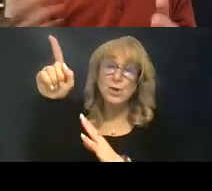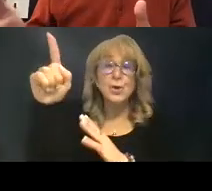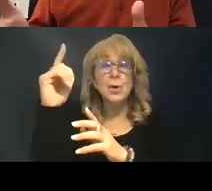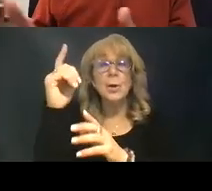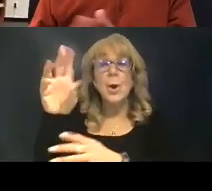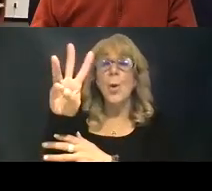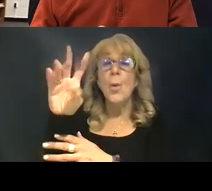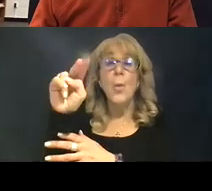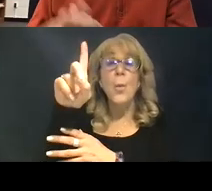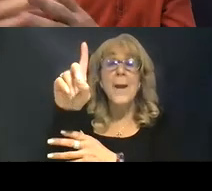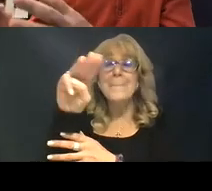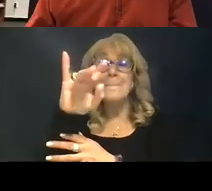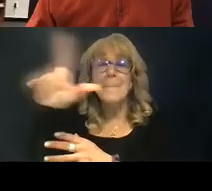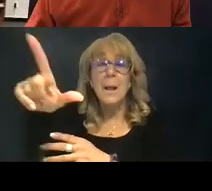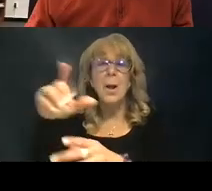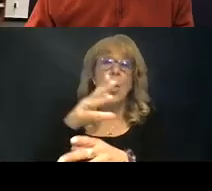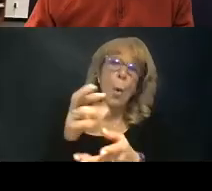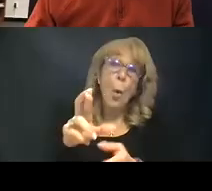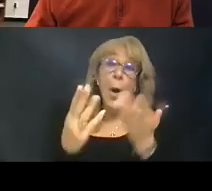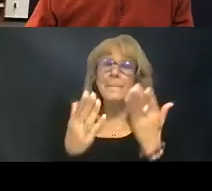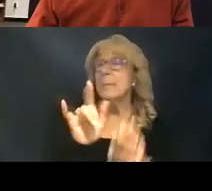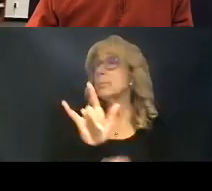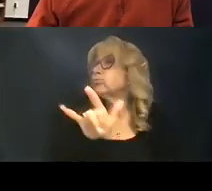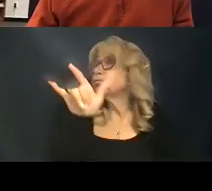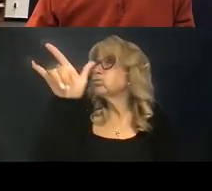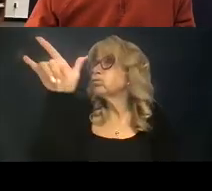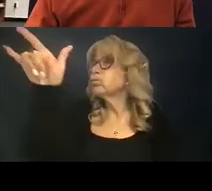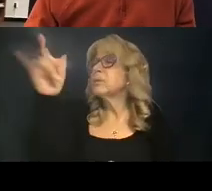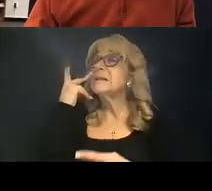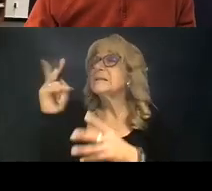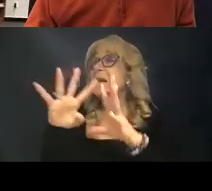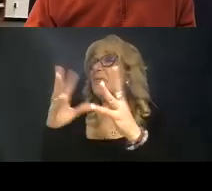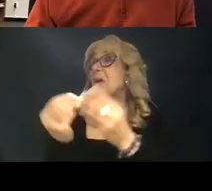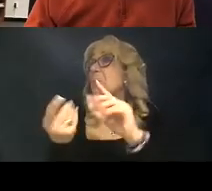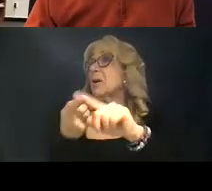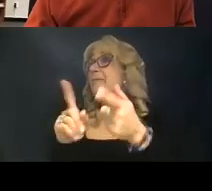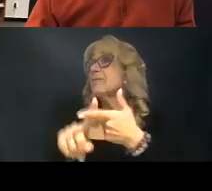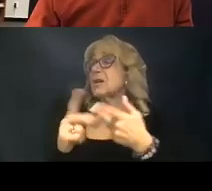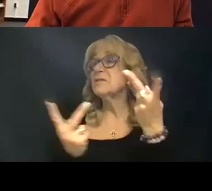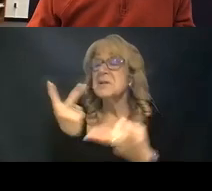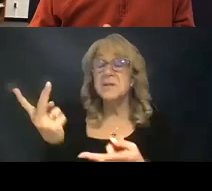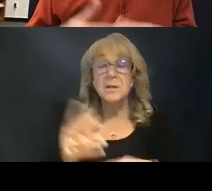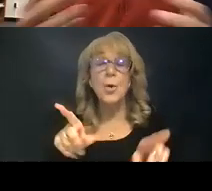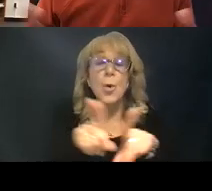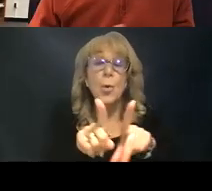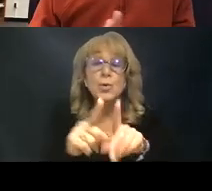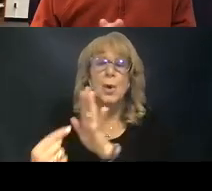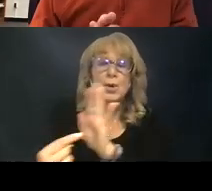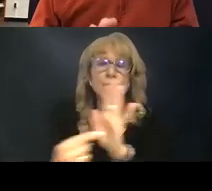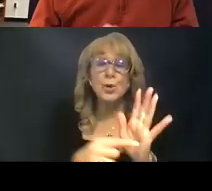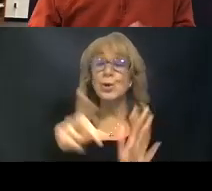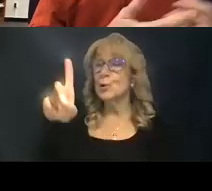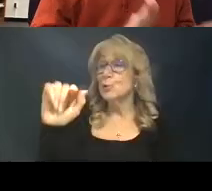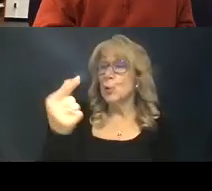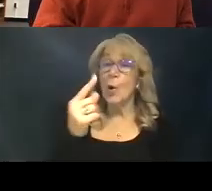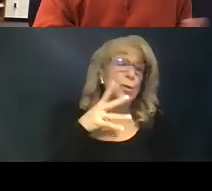might be taking a plane to go visit relatives. I've illustrated already the dog drooling,